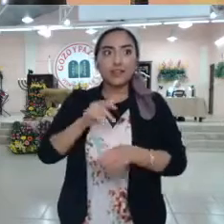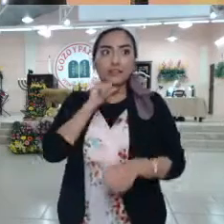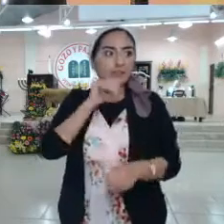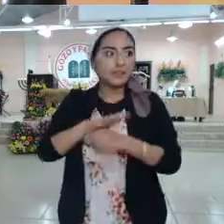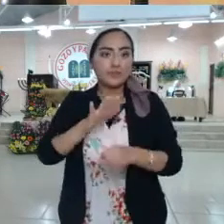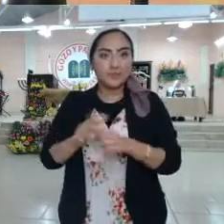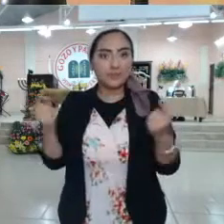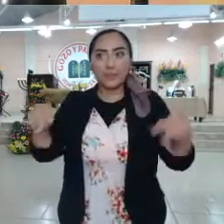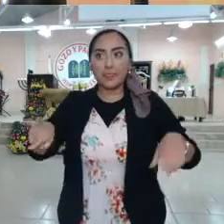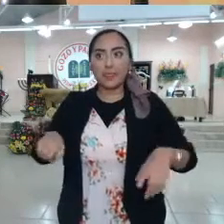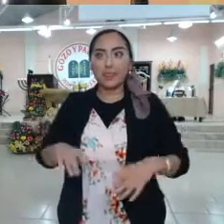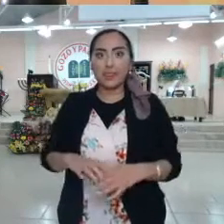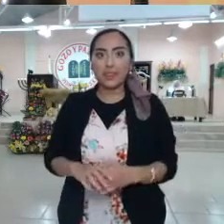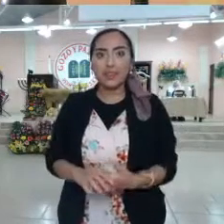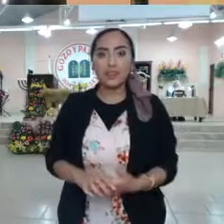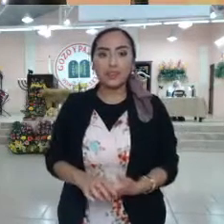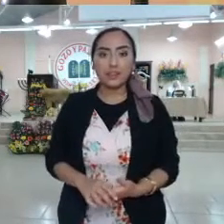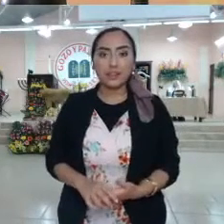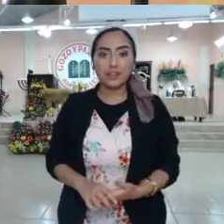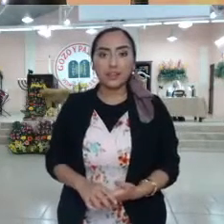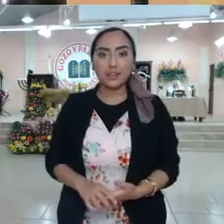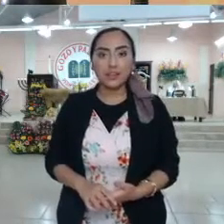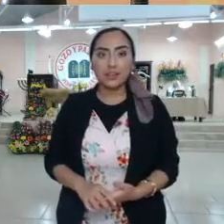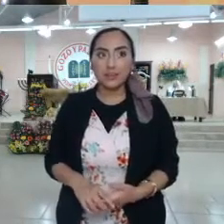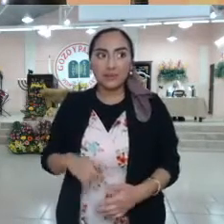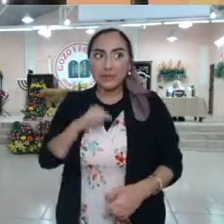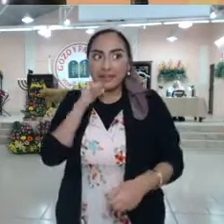We wouldn't fit. We wouldn't fit.